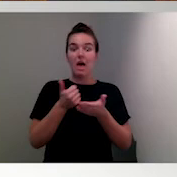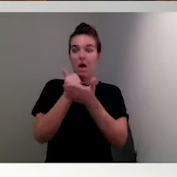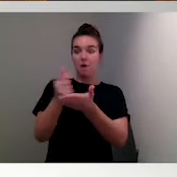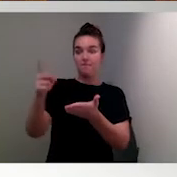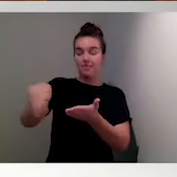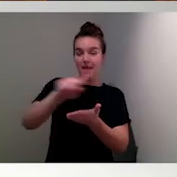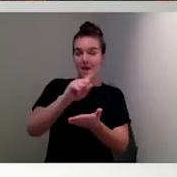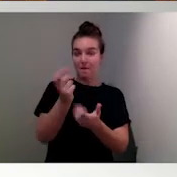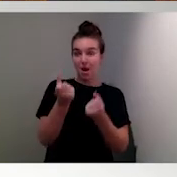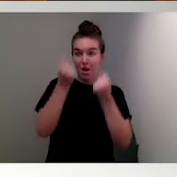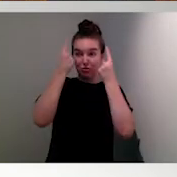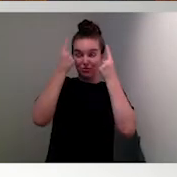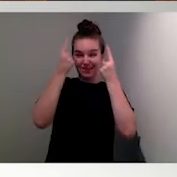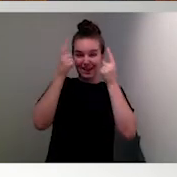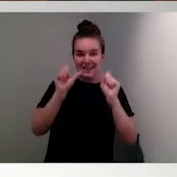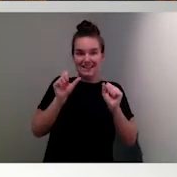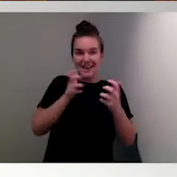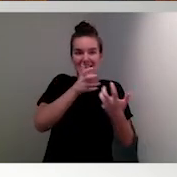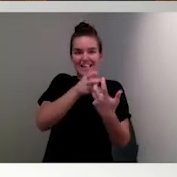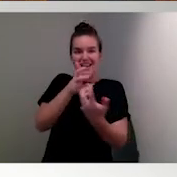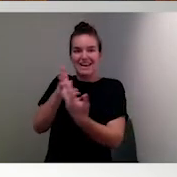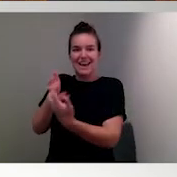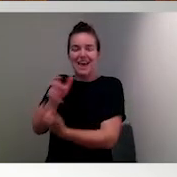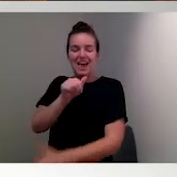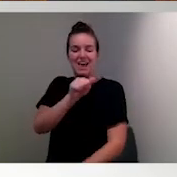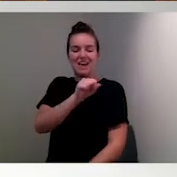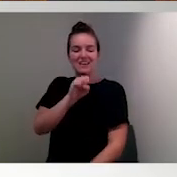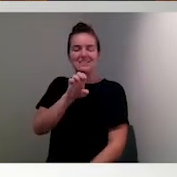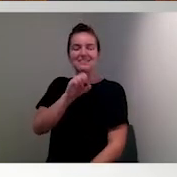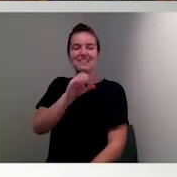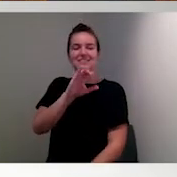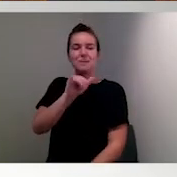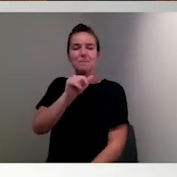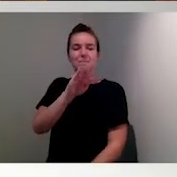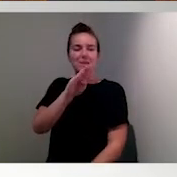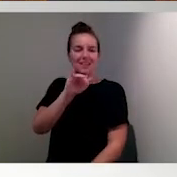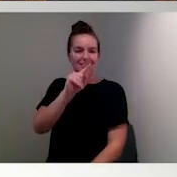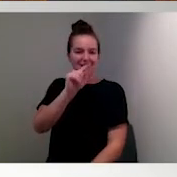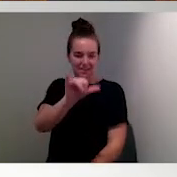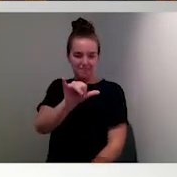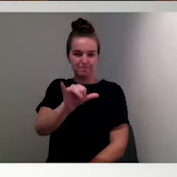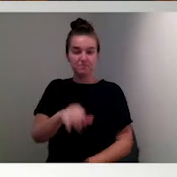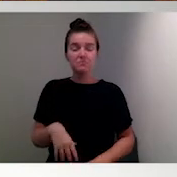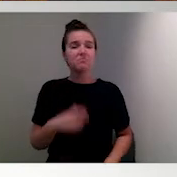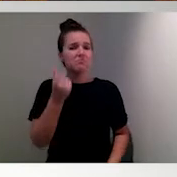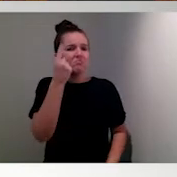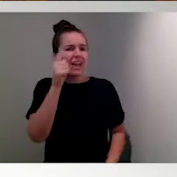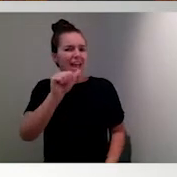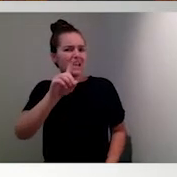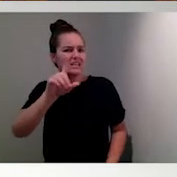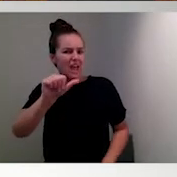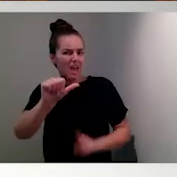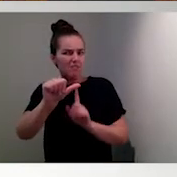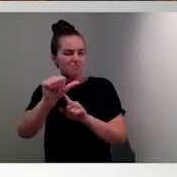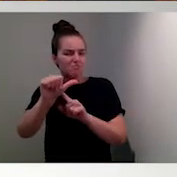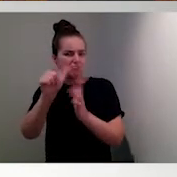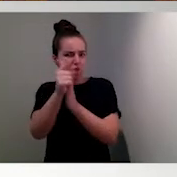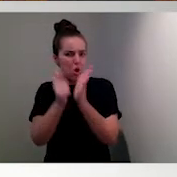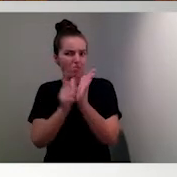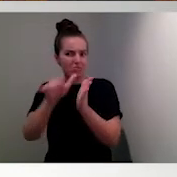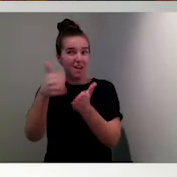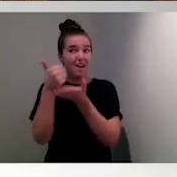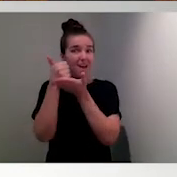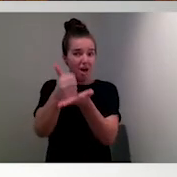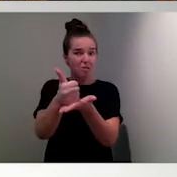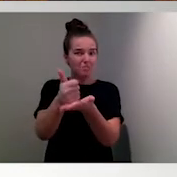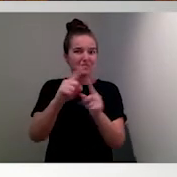is helpful, but it doesn't really humanize things. It makes a checklist that people follow, and then they say, oh, well,